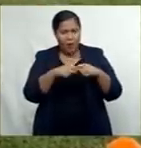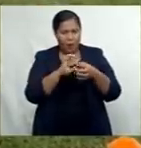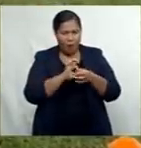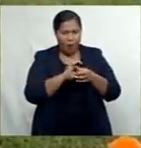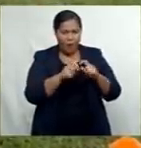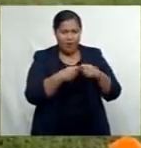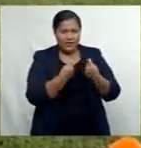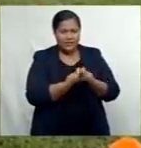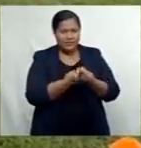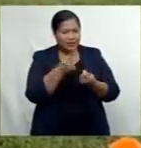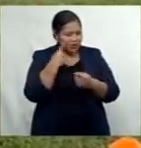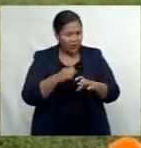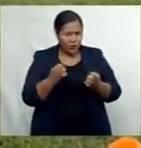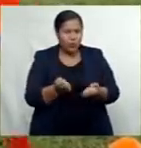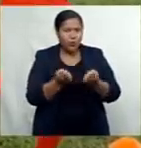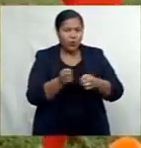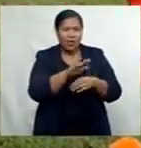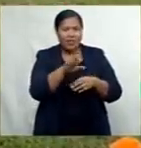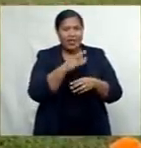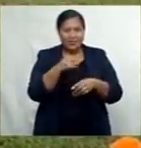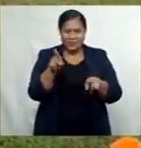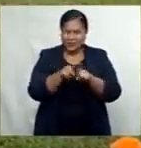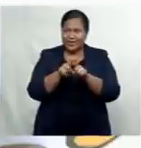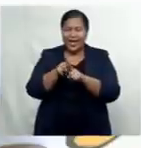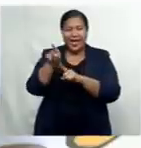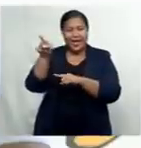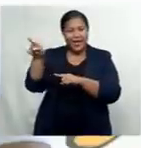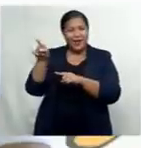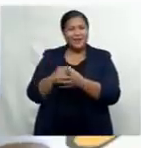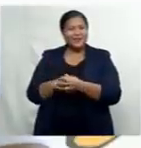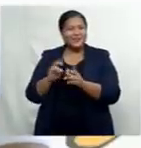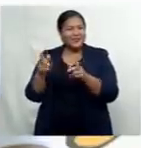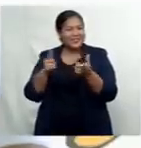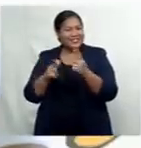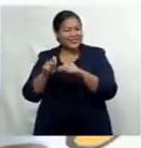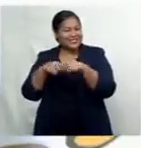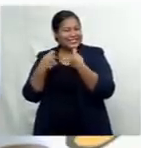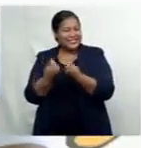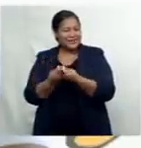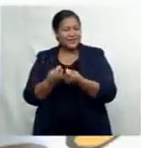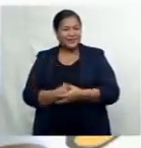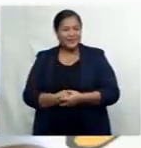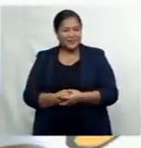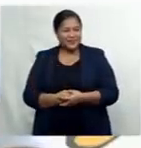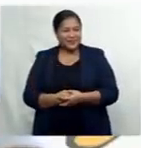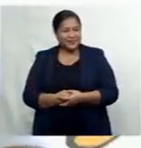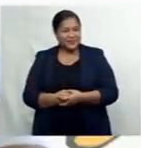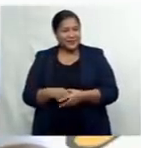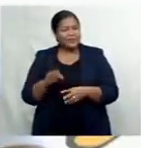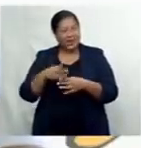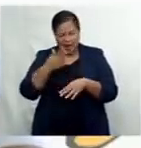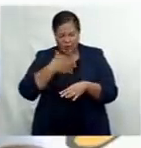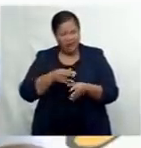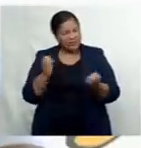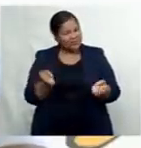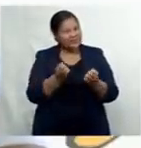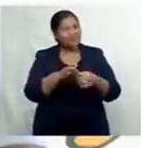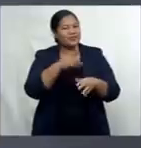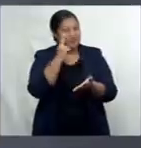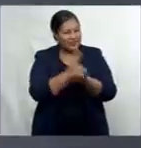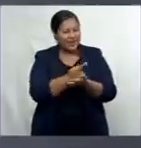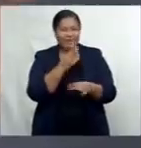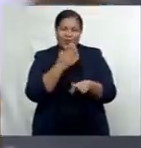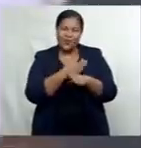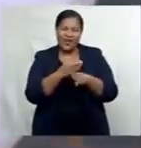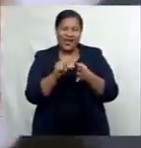in as good a condition as possible, and really working hard on our playing style